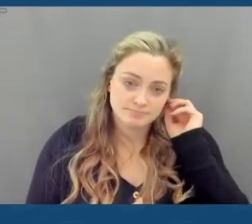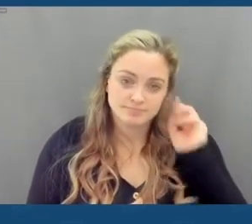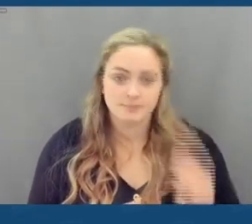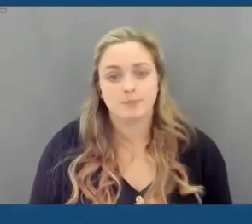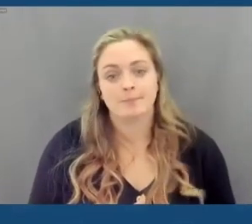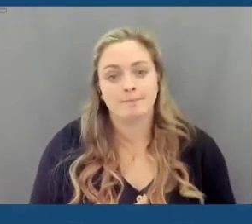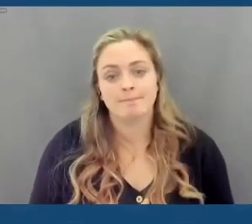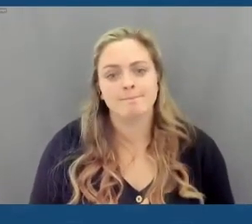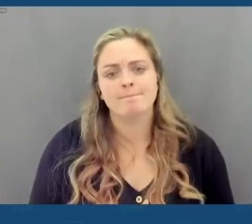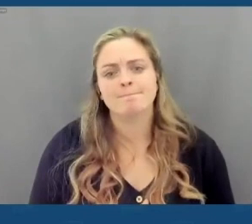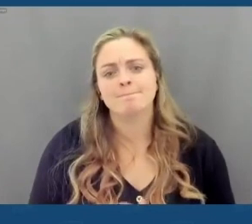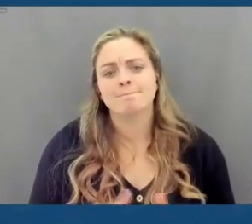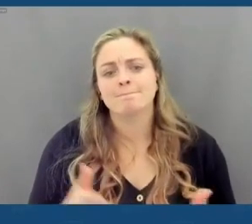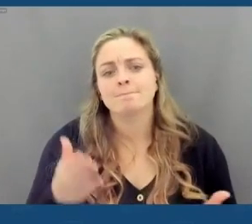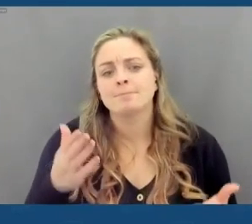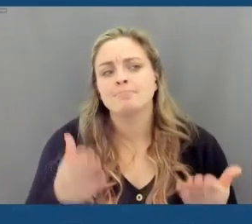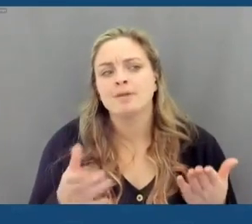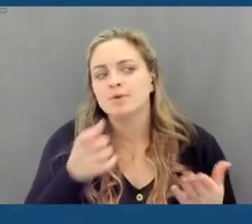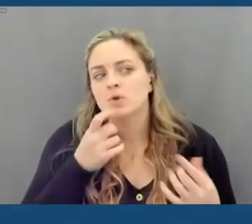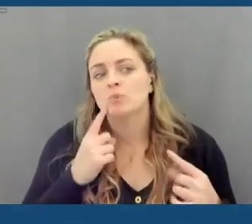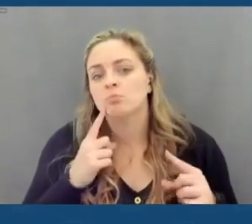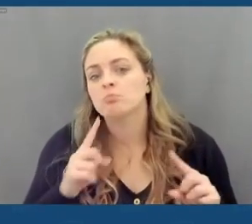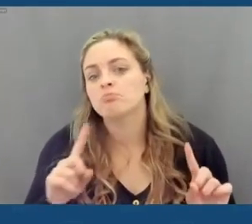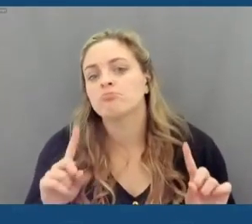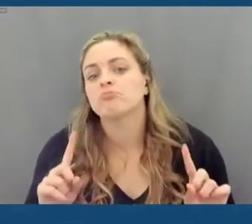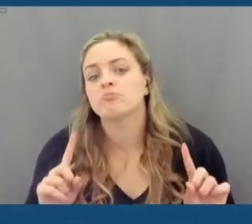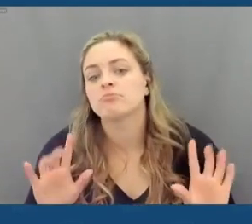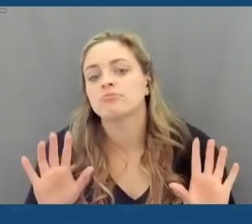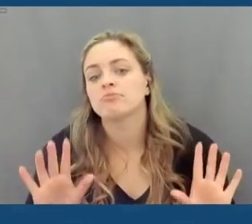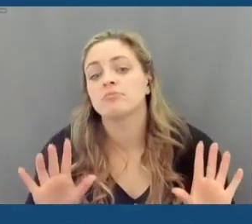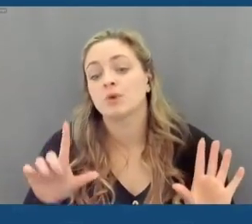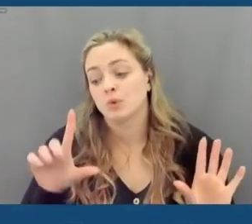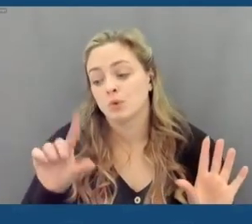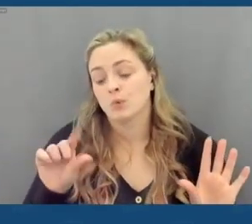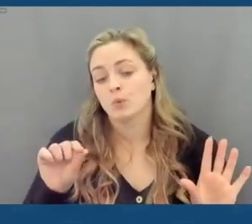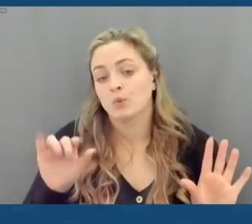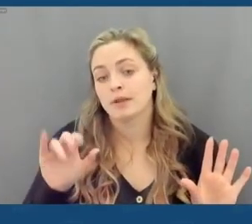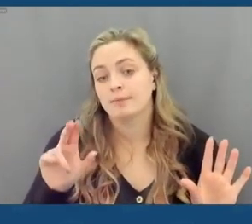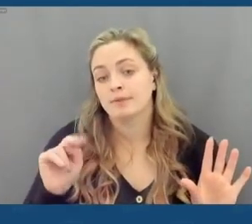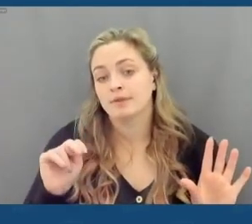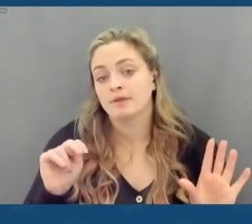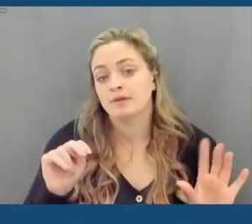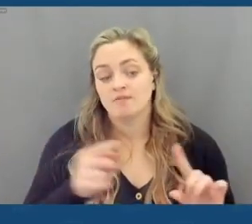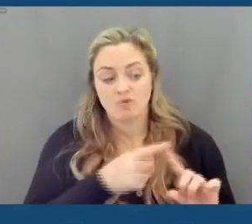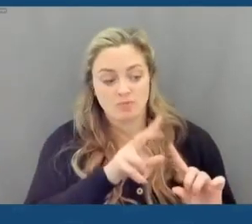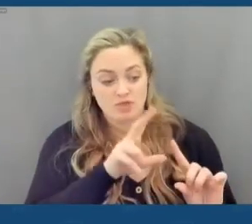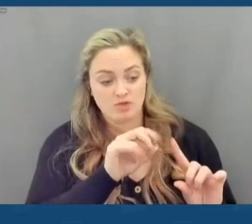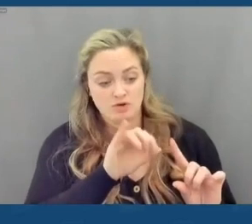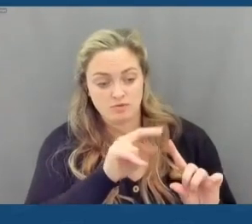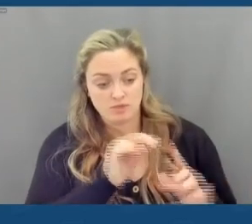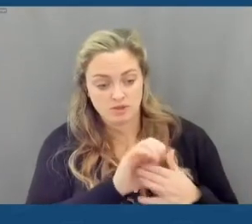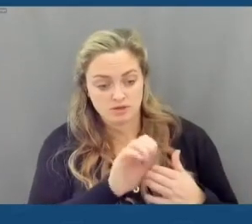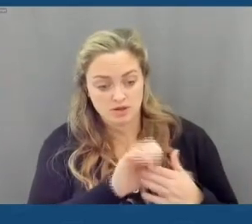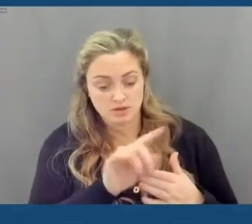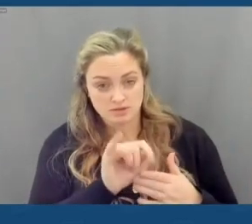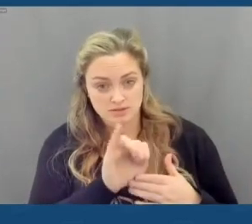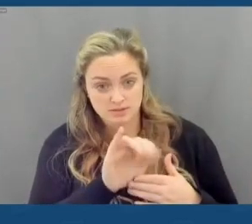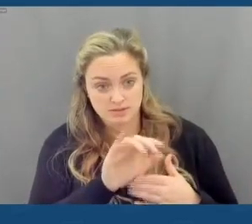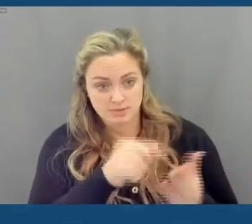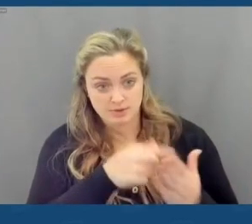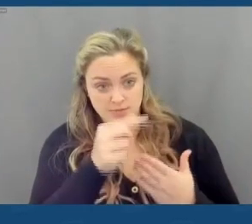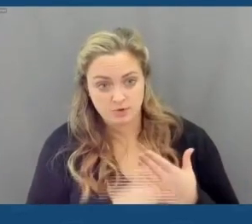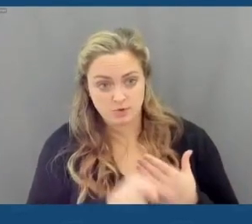Now maybe don't let this get out, but yeah, 20 million from that $30 million septic program. Two-thirds